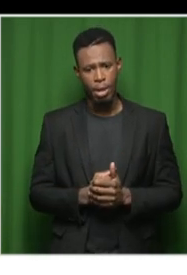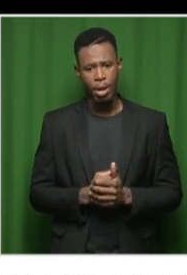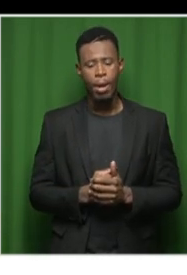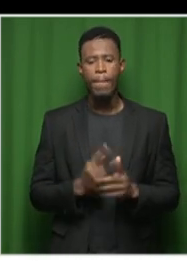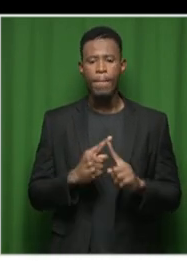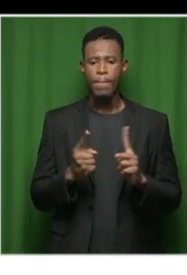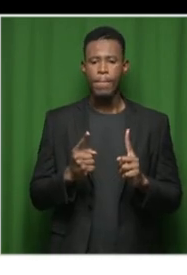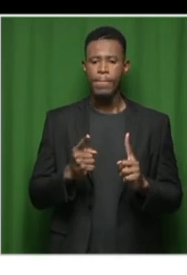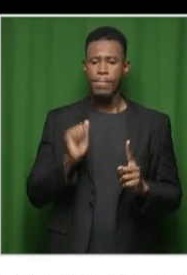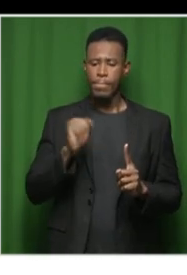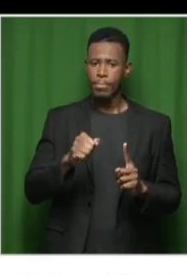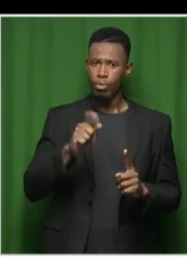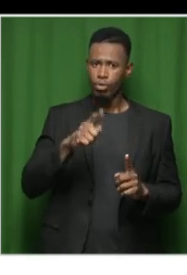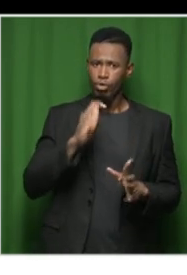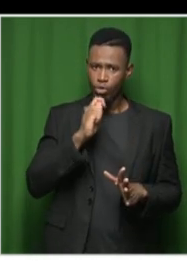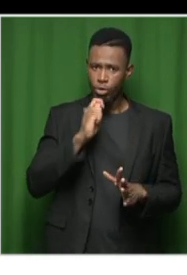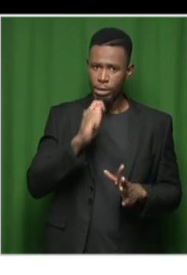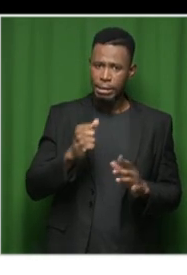social compact.